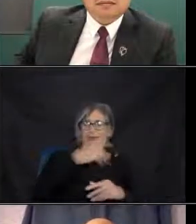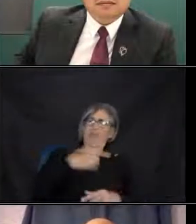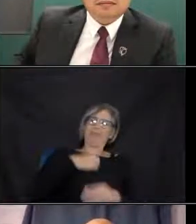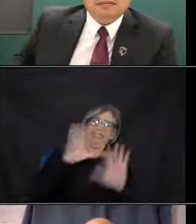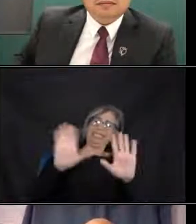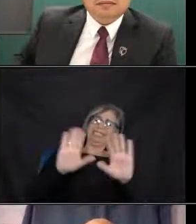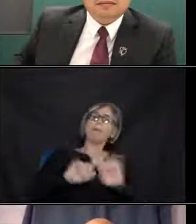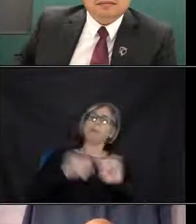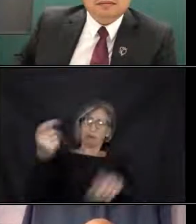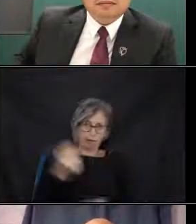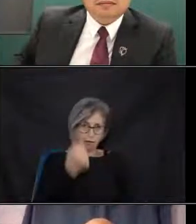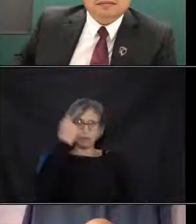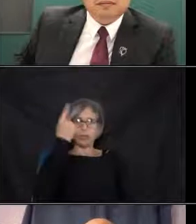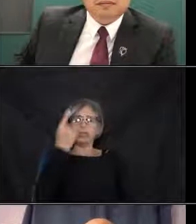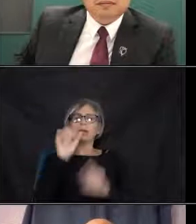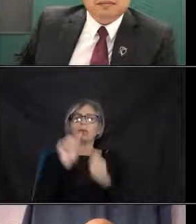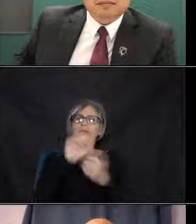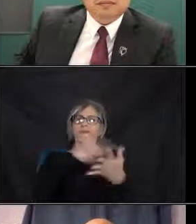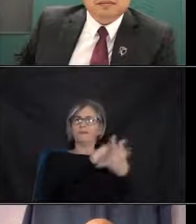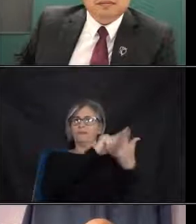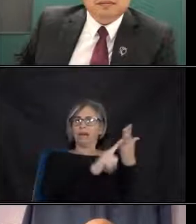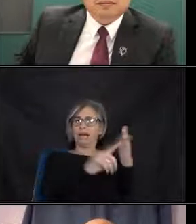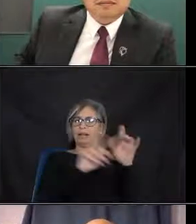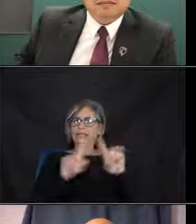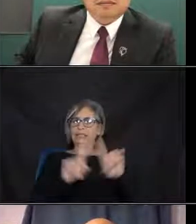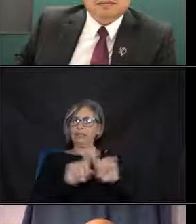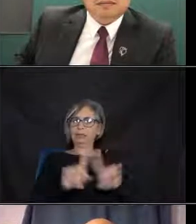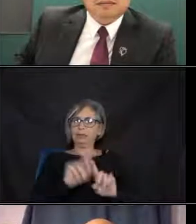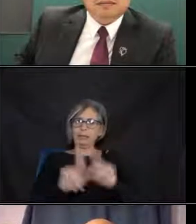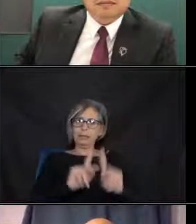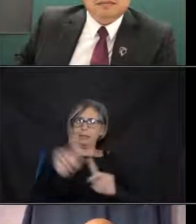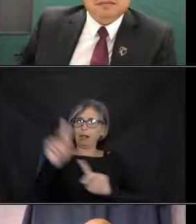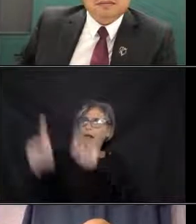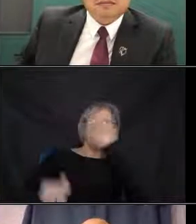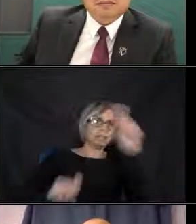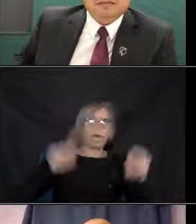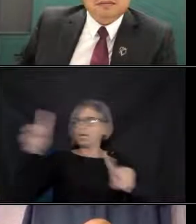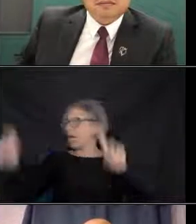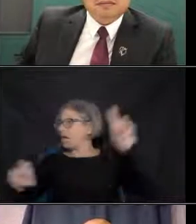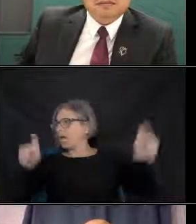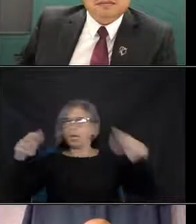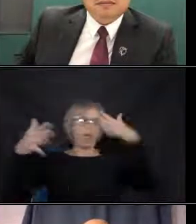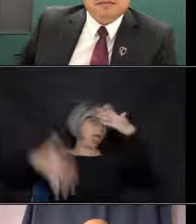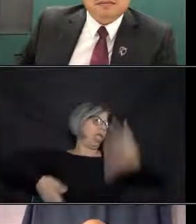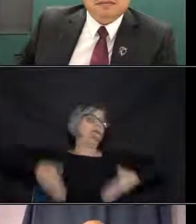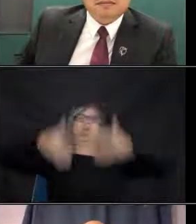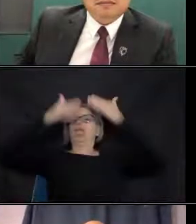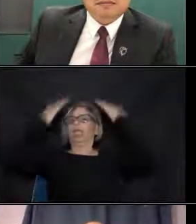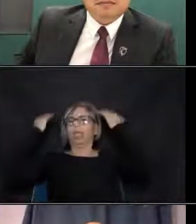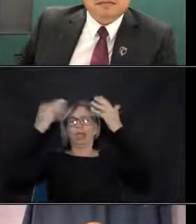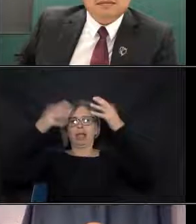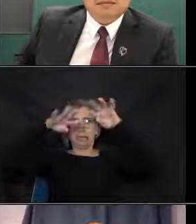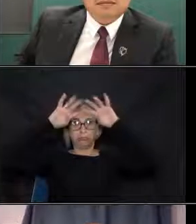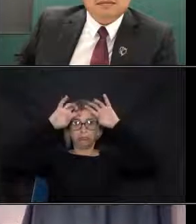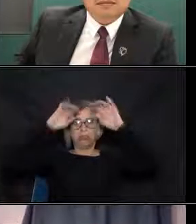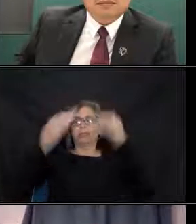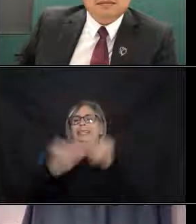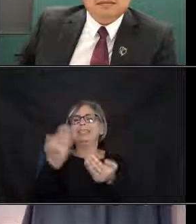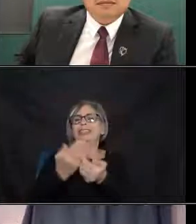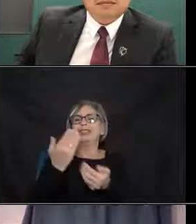I understand that with five different elected officials and all of us asking different questions or wanting to know different things, it might be easier for